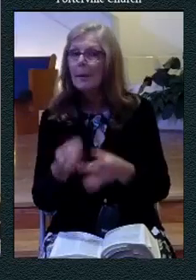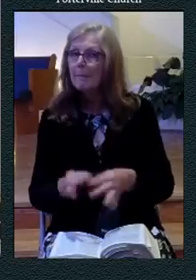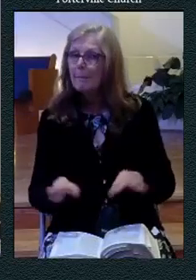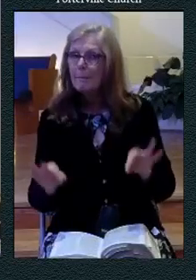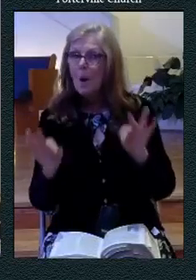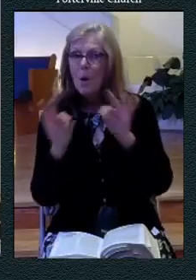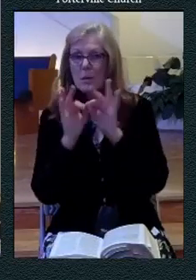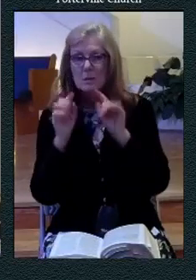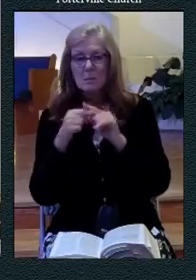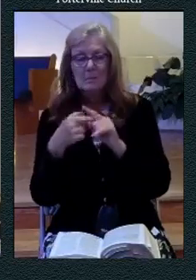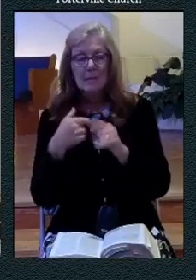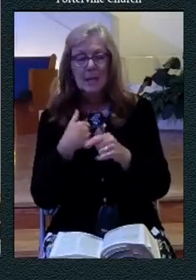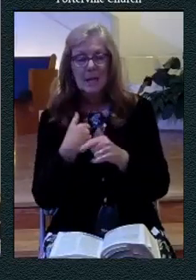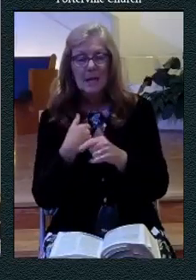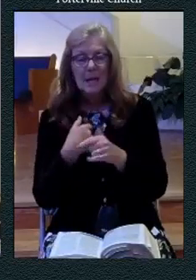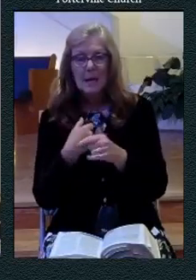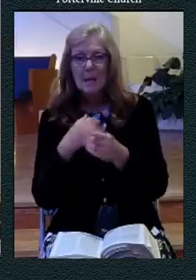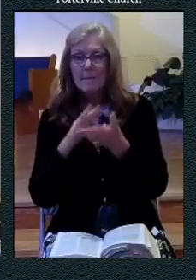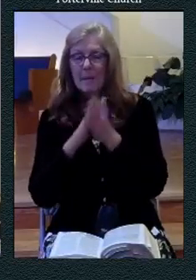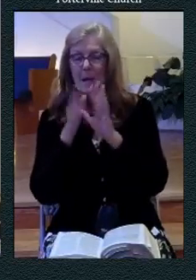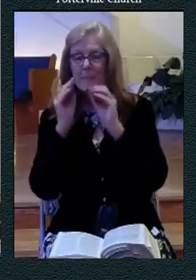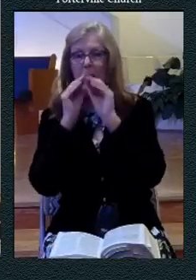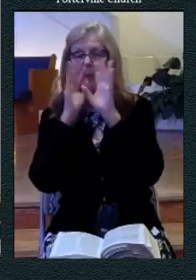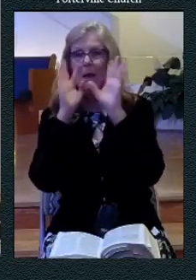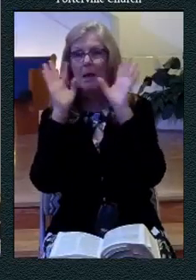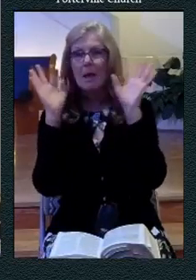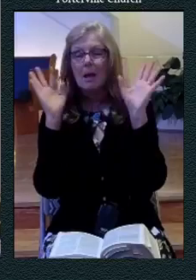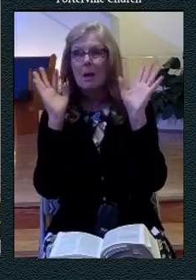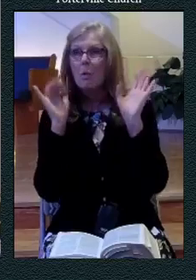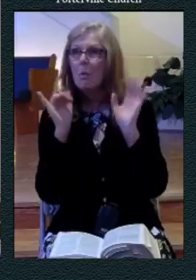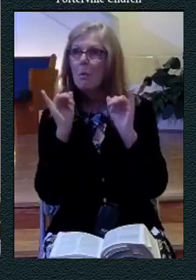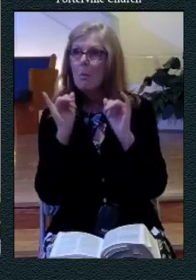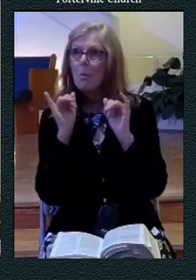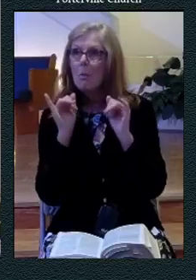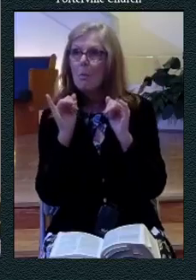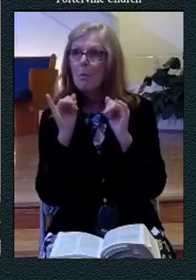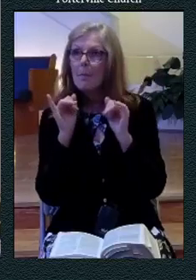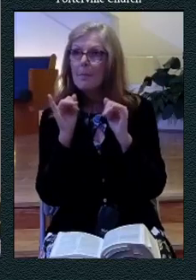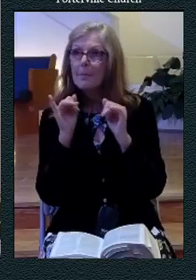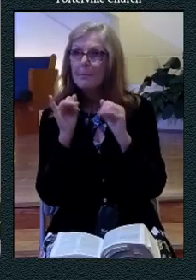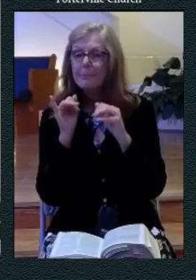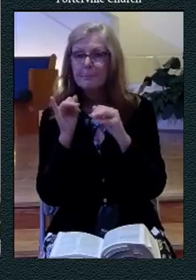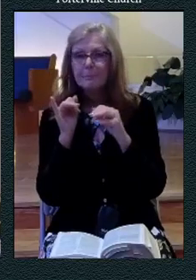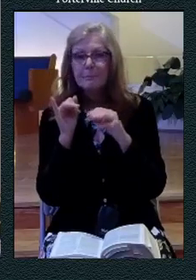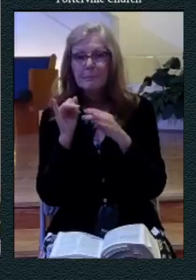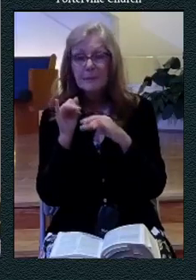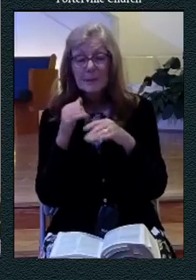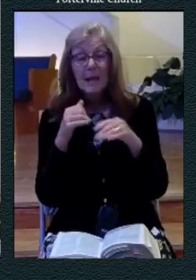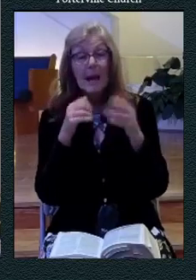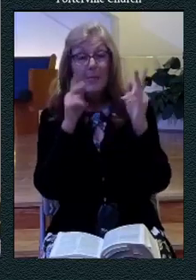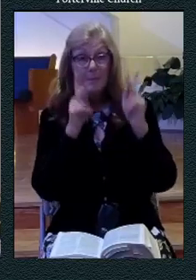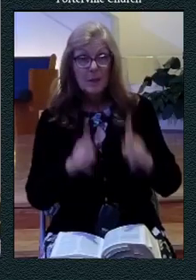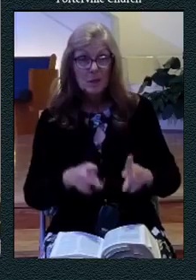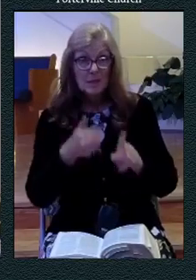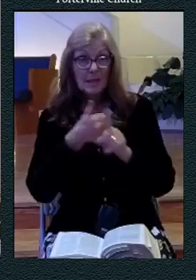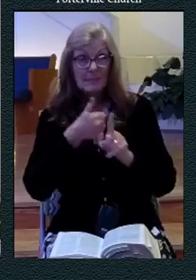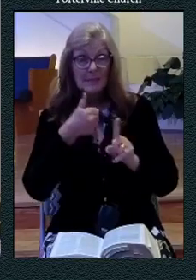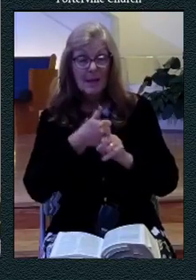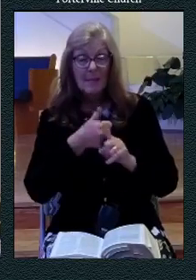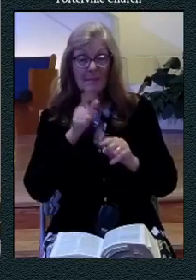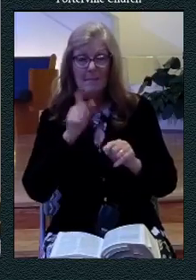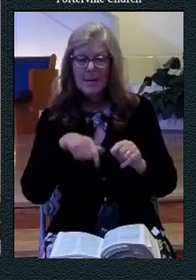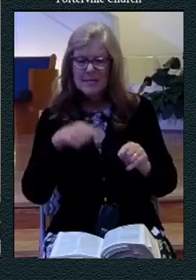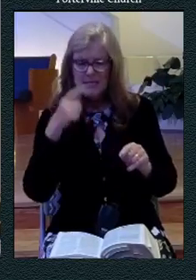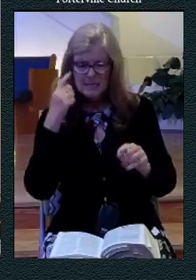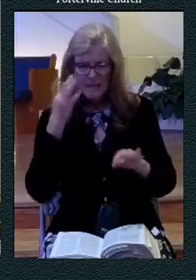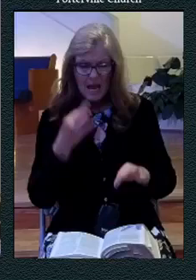you because you become clear, unless He has moved for me, I am lost. There is no hope